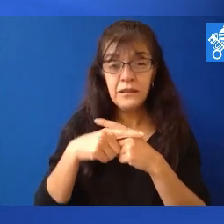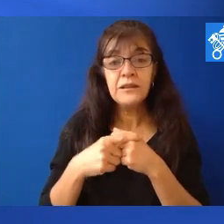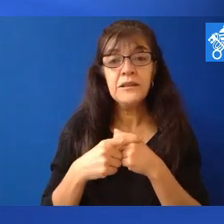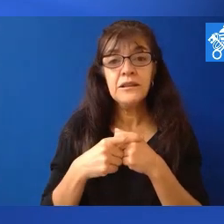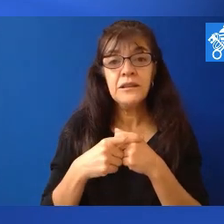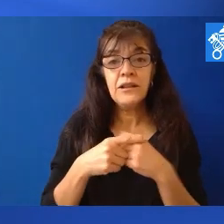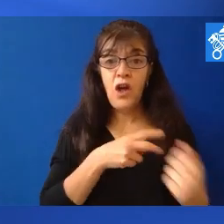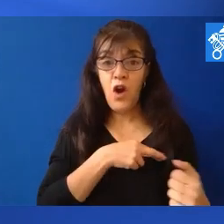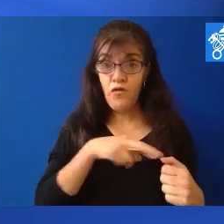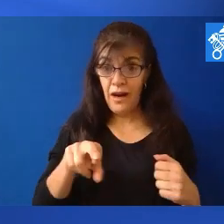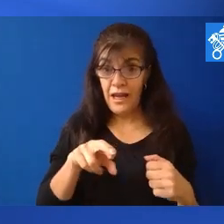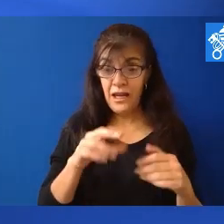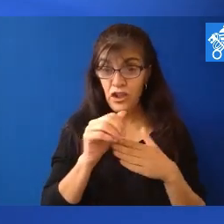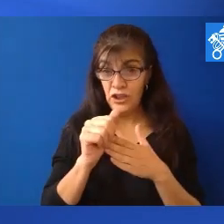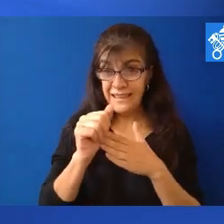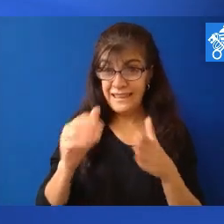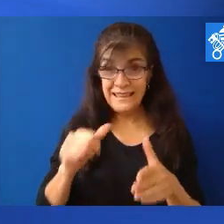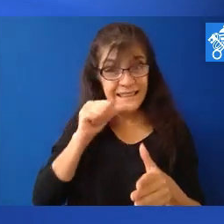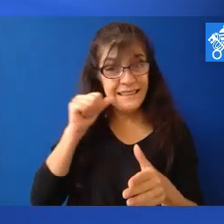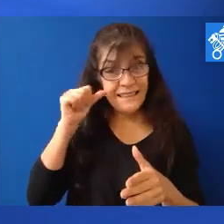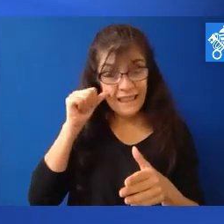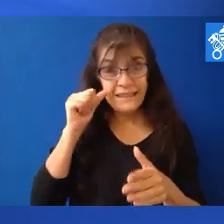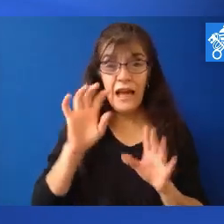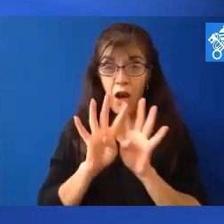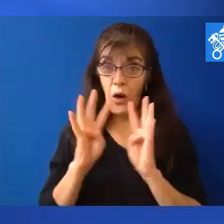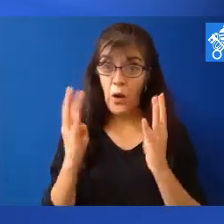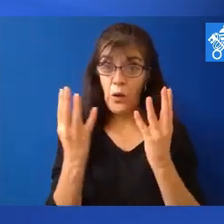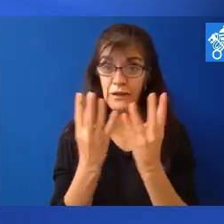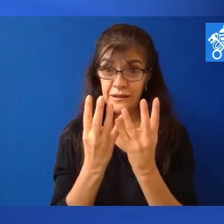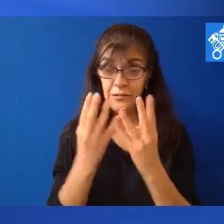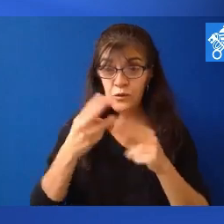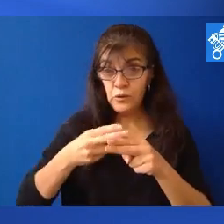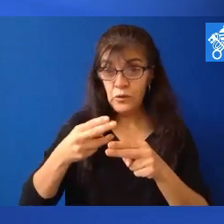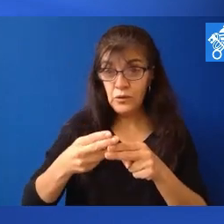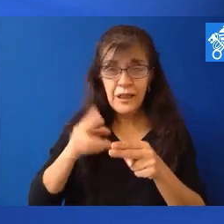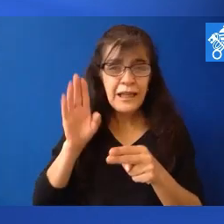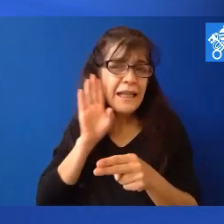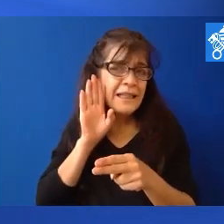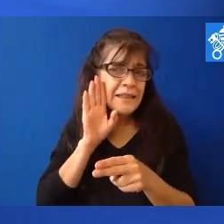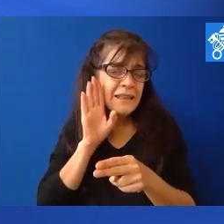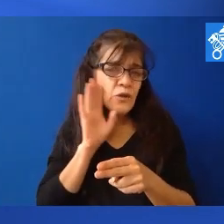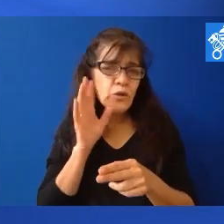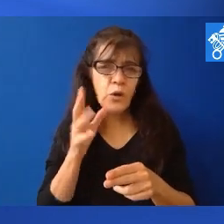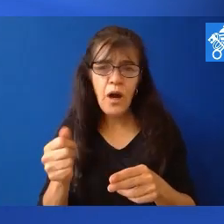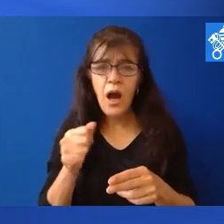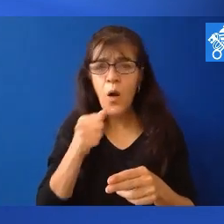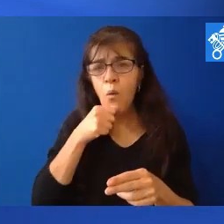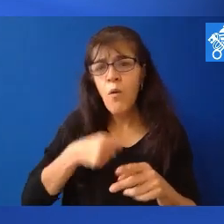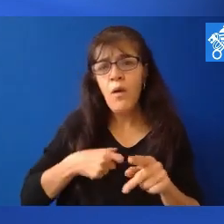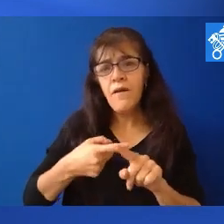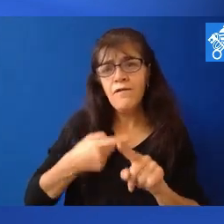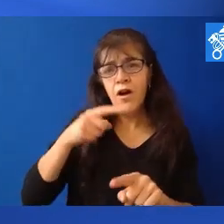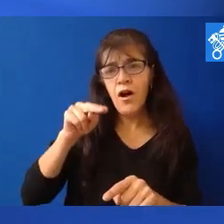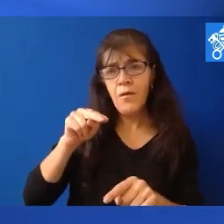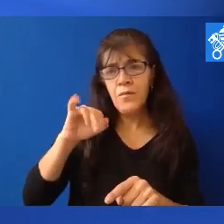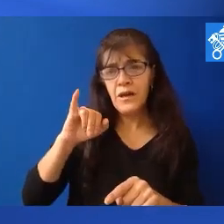at the peace summit yesterday at the Colosseum here in Rome listened to a moving testimony of